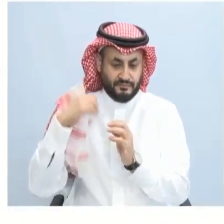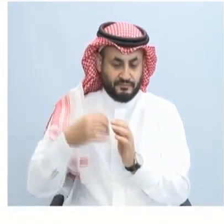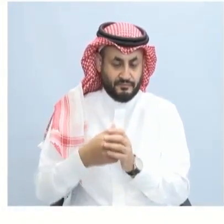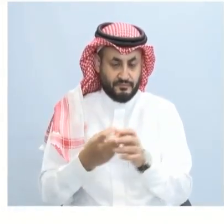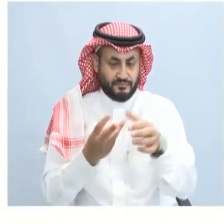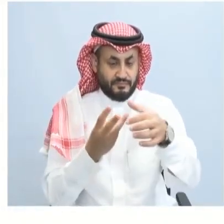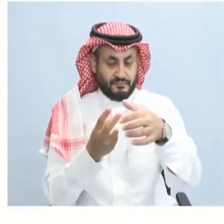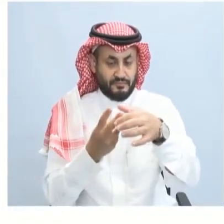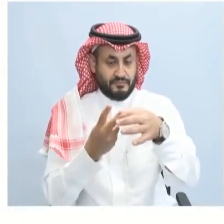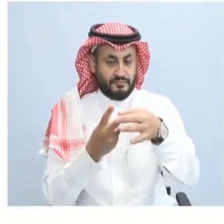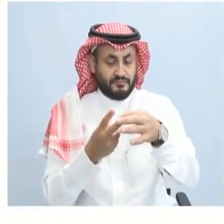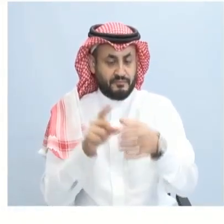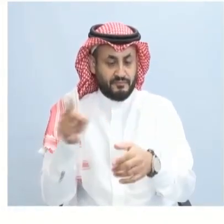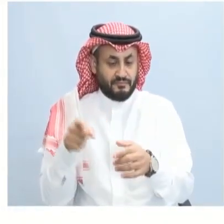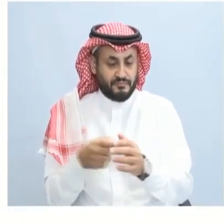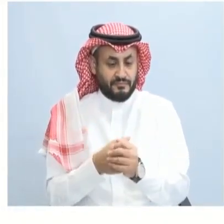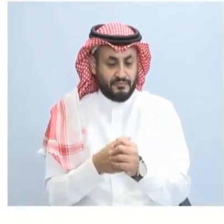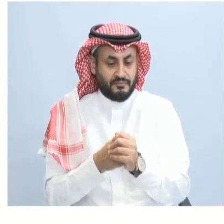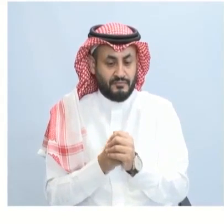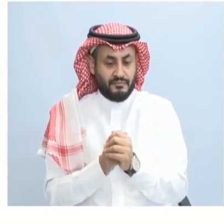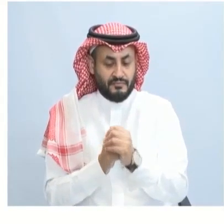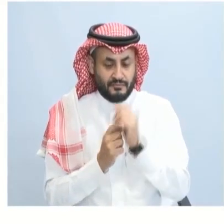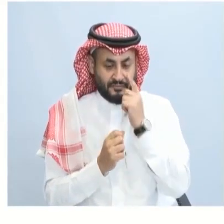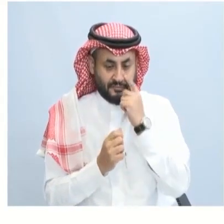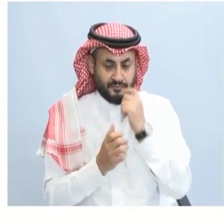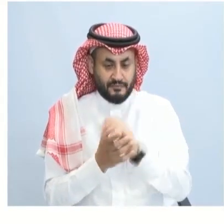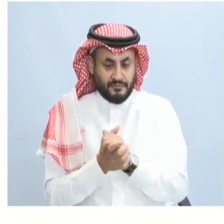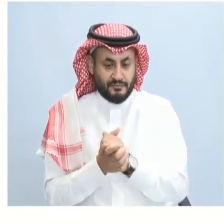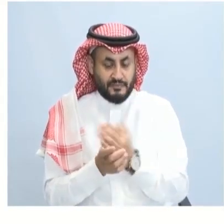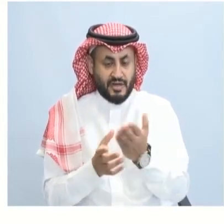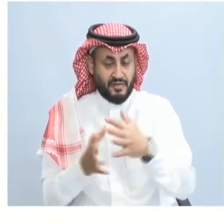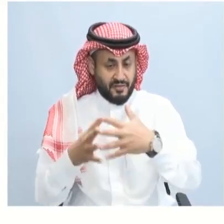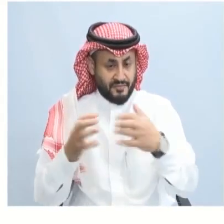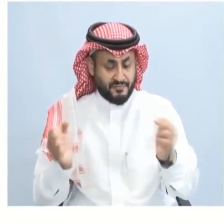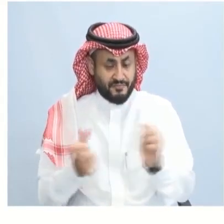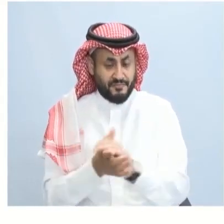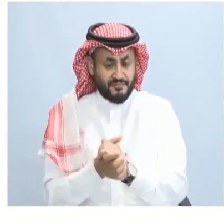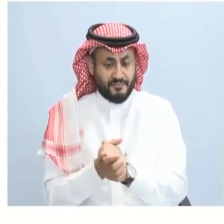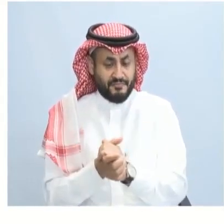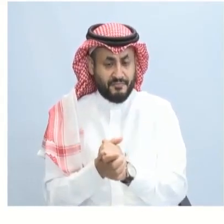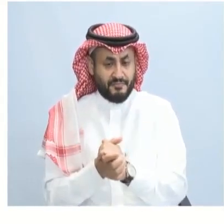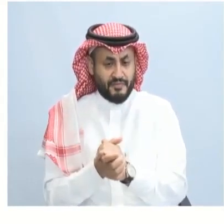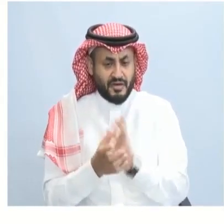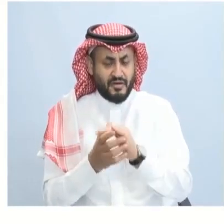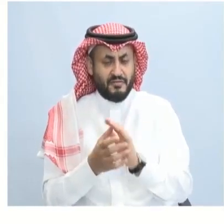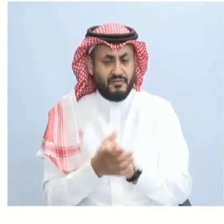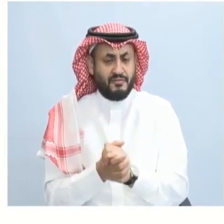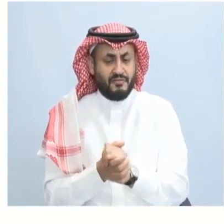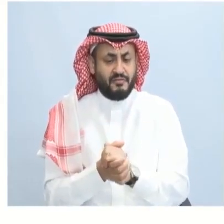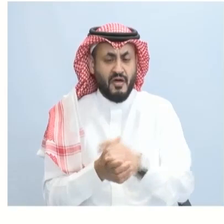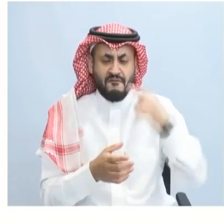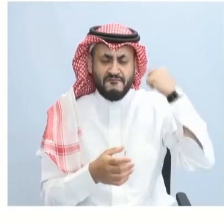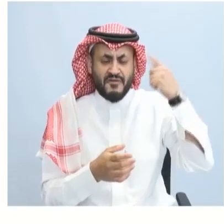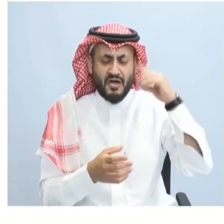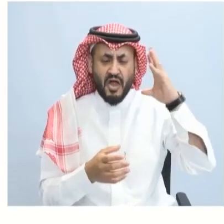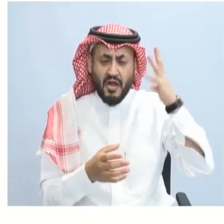The second question, and we have here a real talk phrase. So how is he driving people crazy? Is